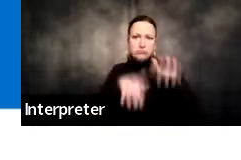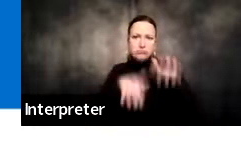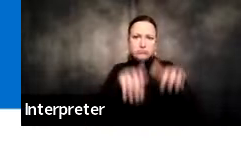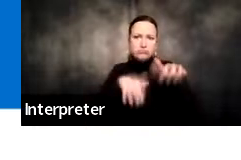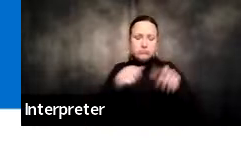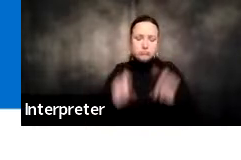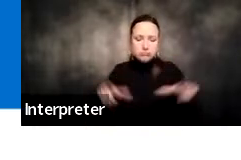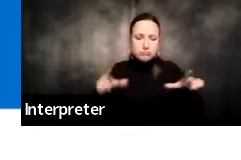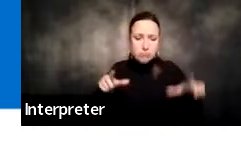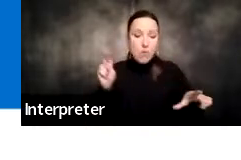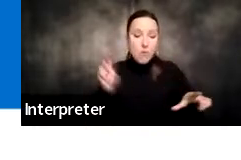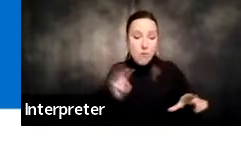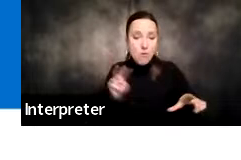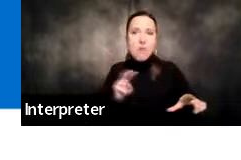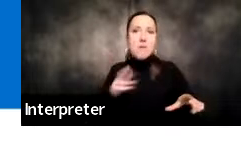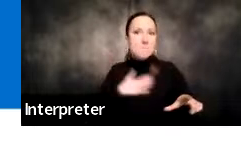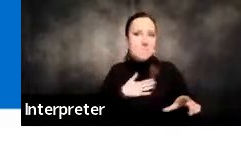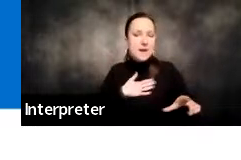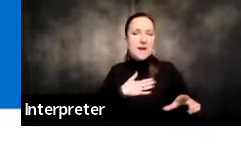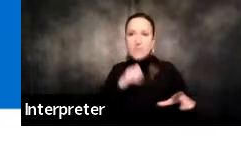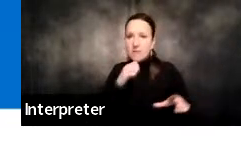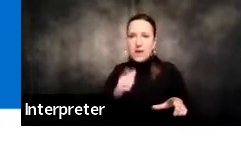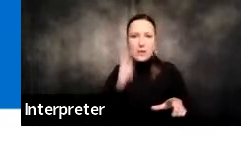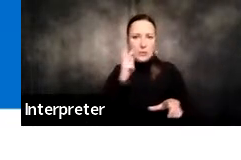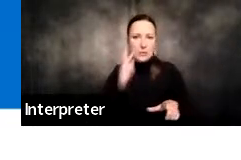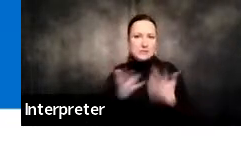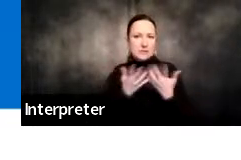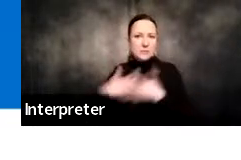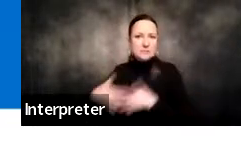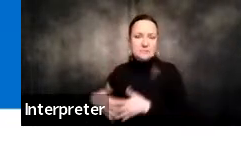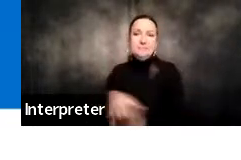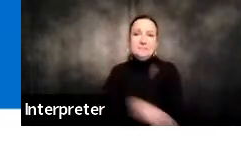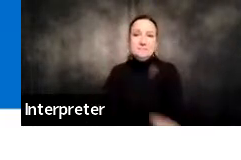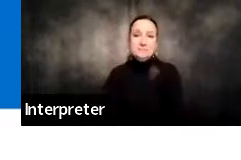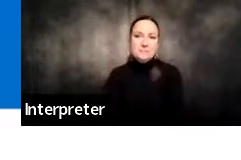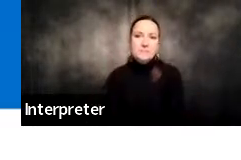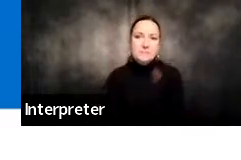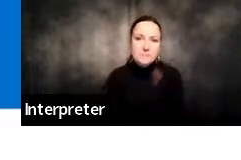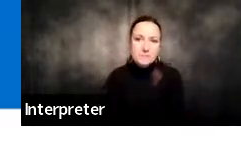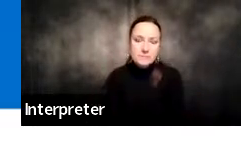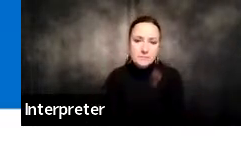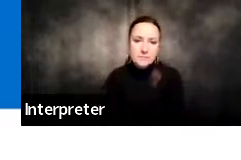it's unclear, you can work with DC Water to get that checked.